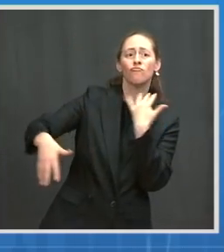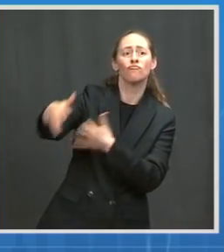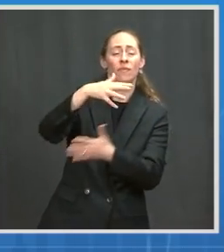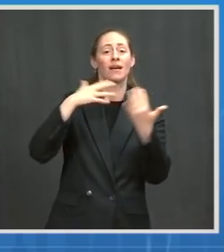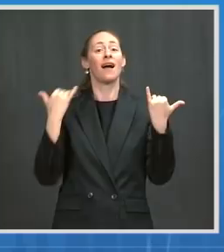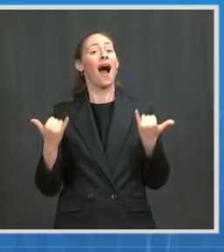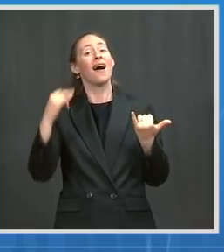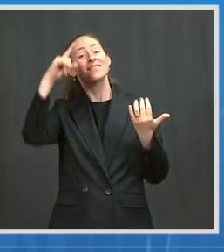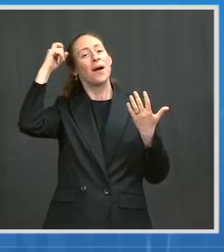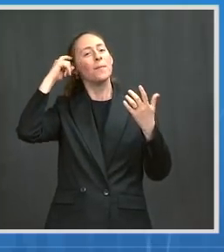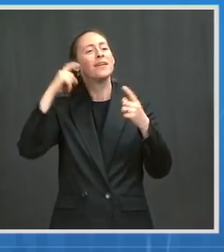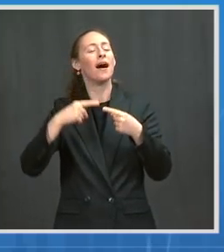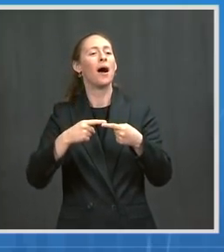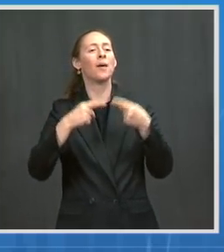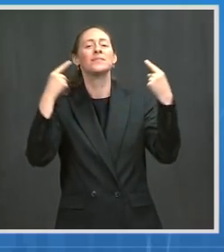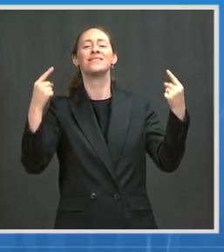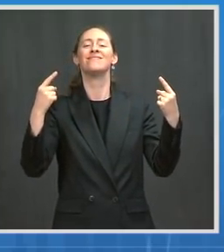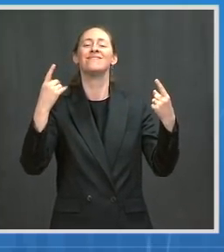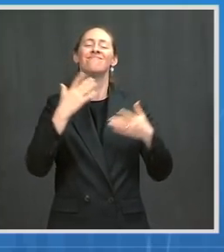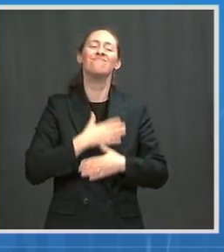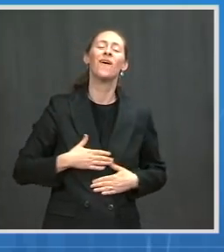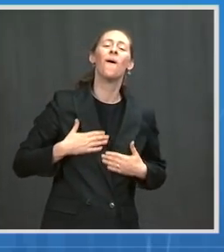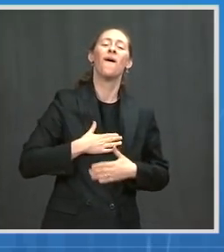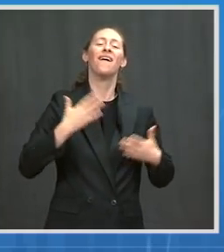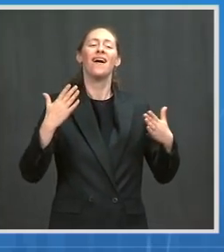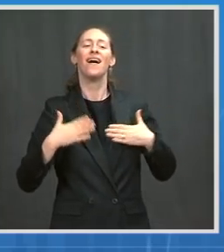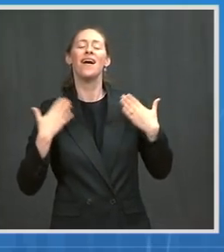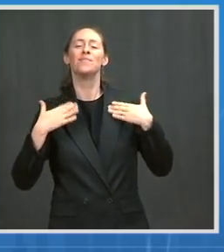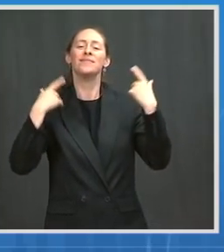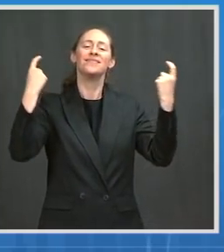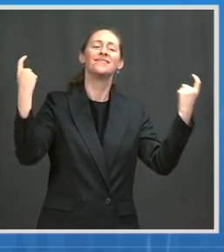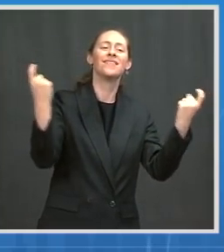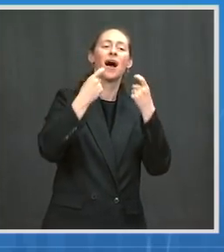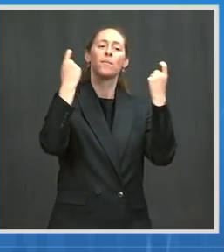joy, celebration, and increasing freedom from the virus.